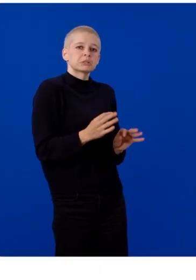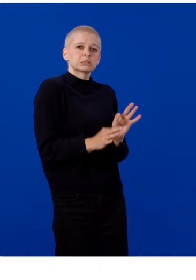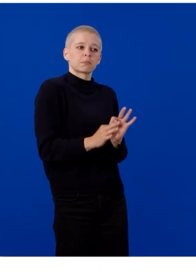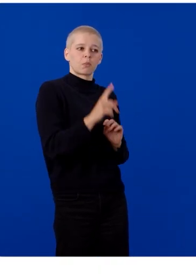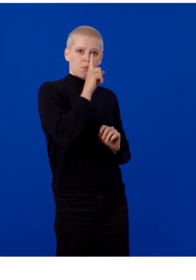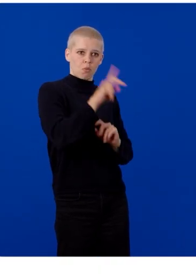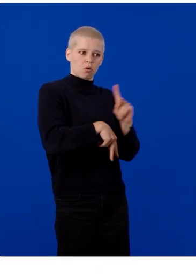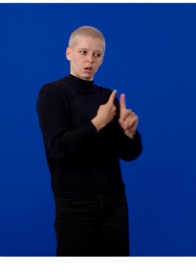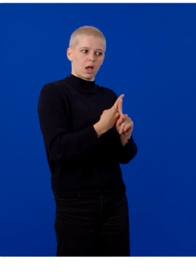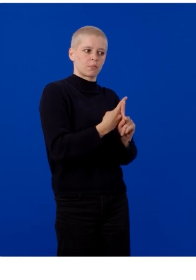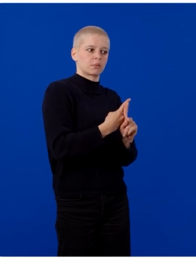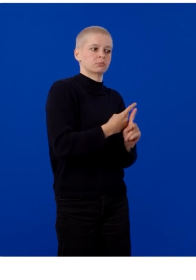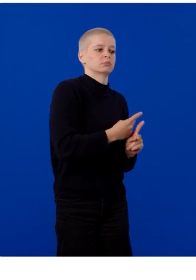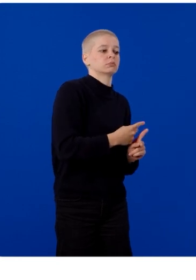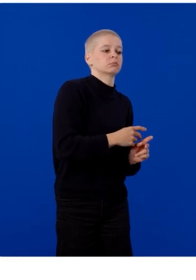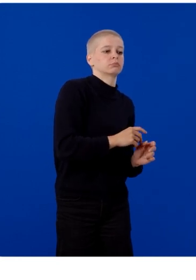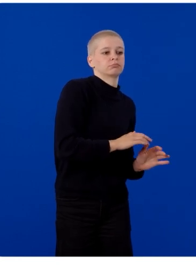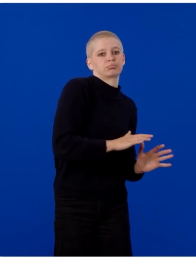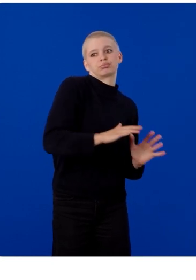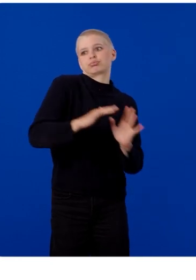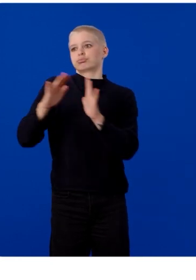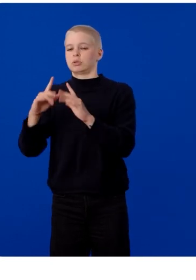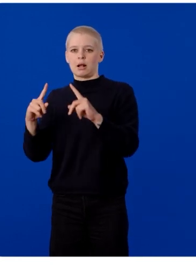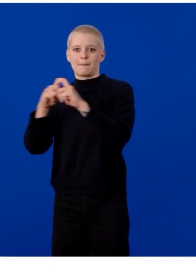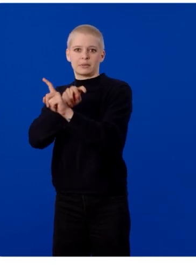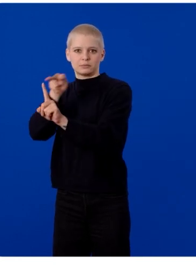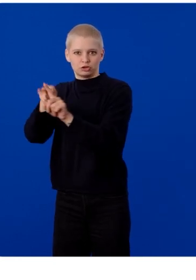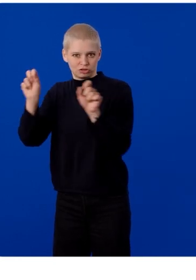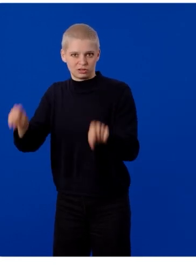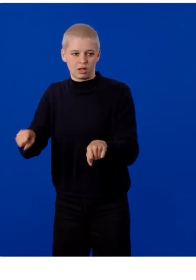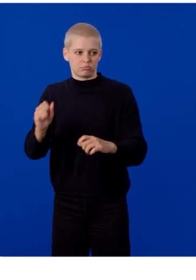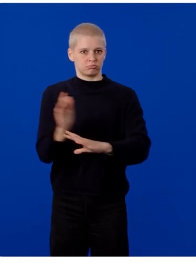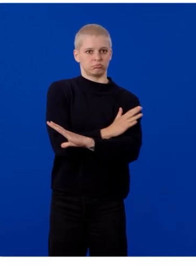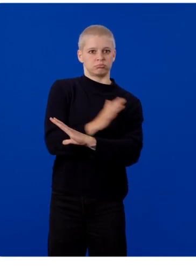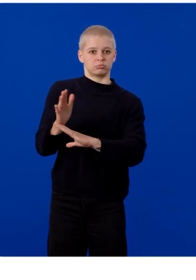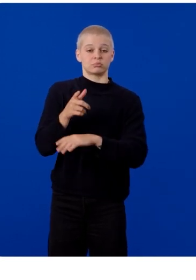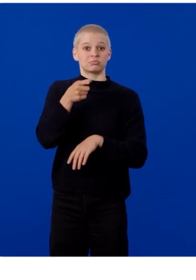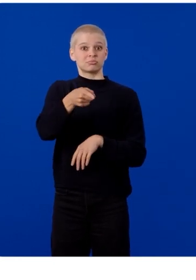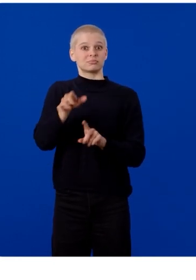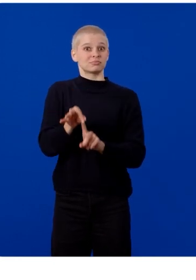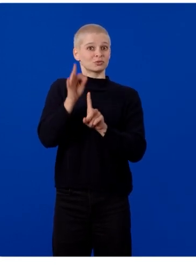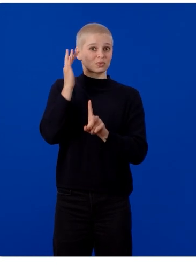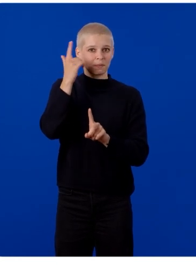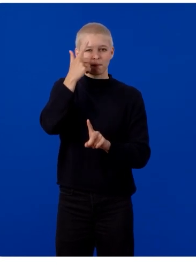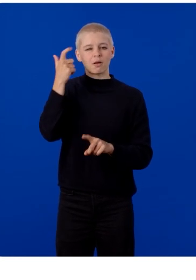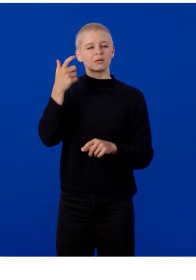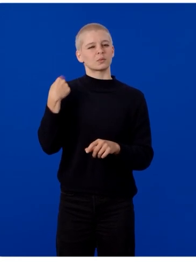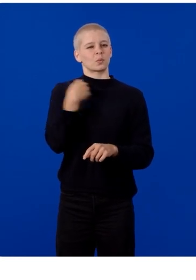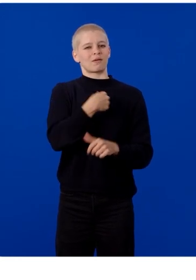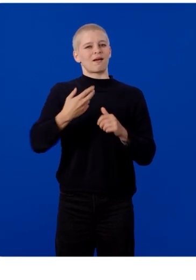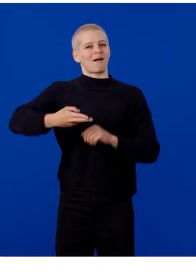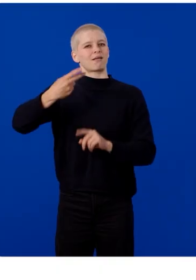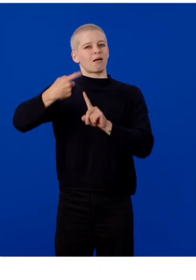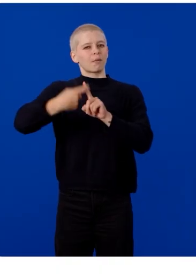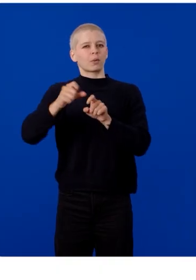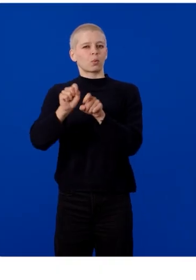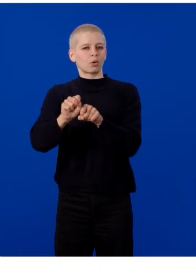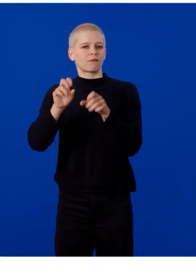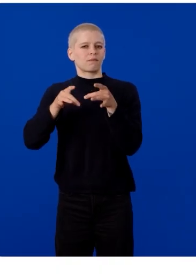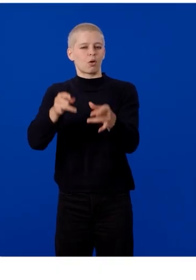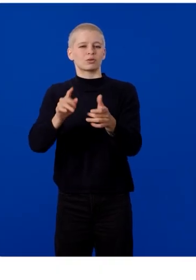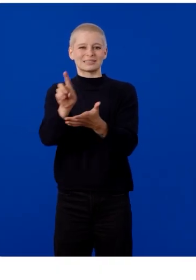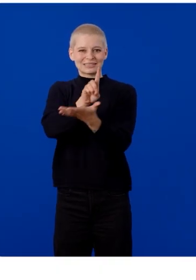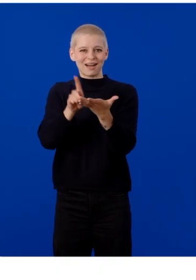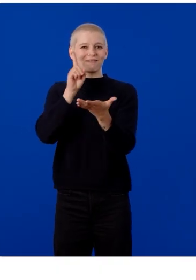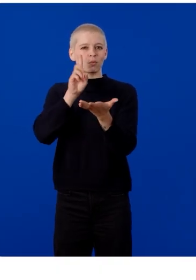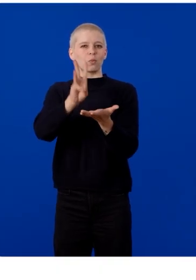complex applications. But what really sets this SDK apart is our highly automated workflow designed for